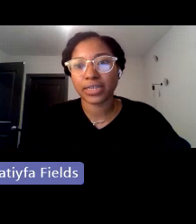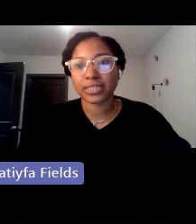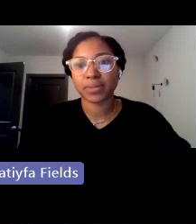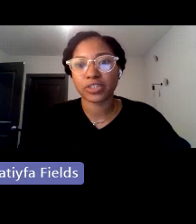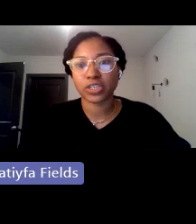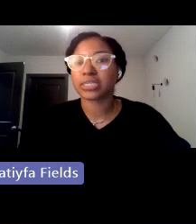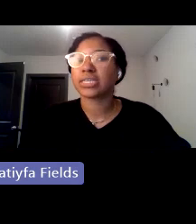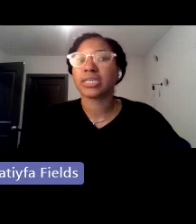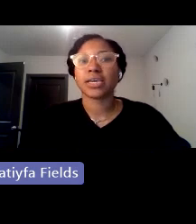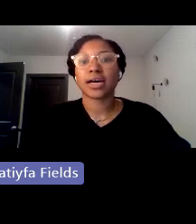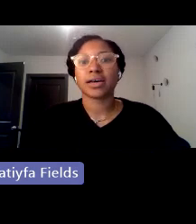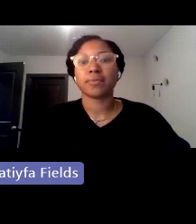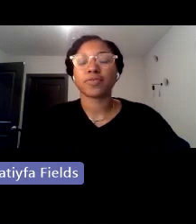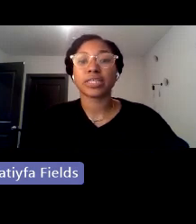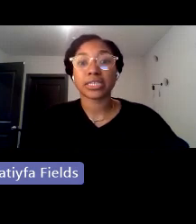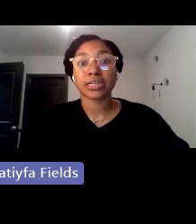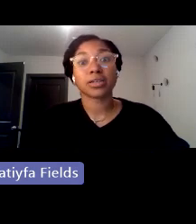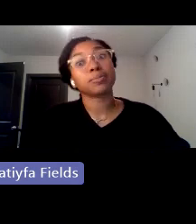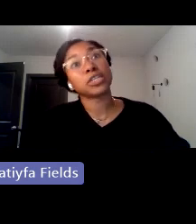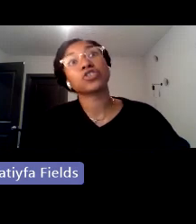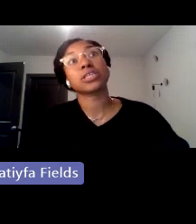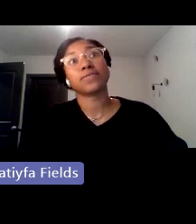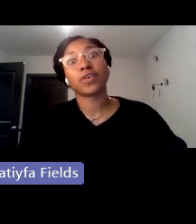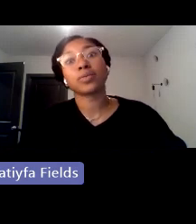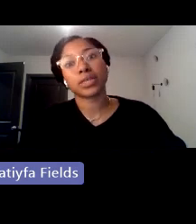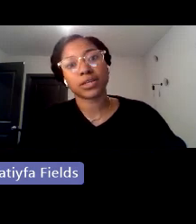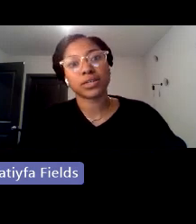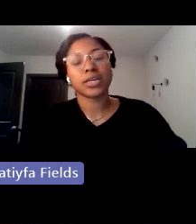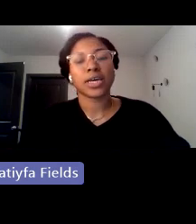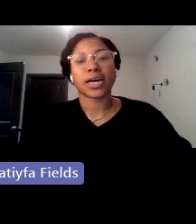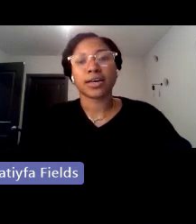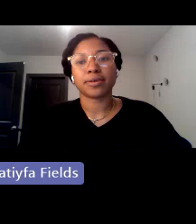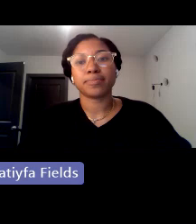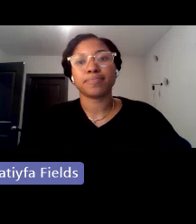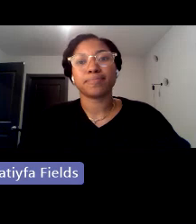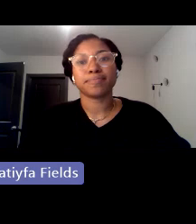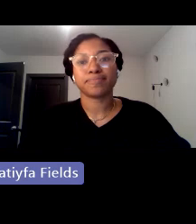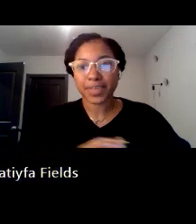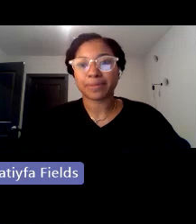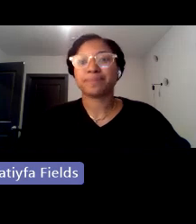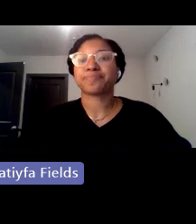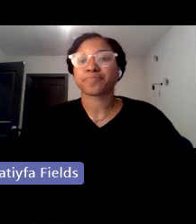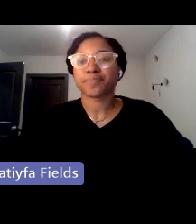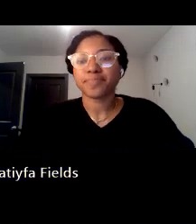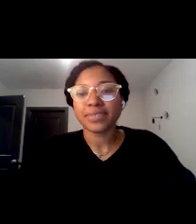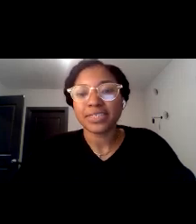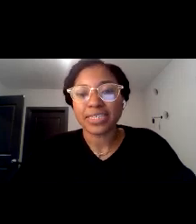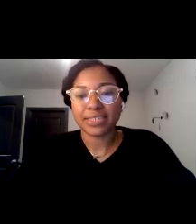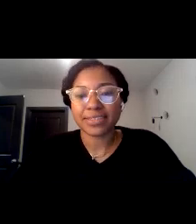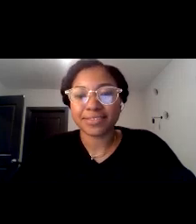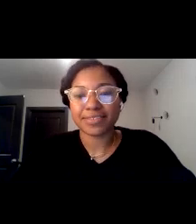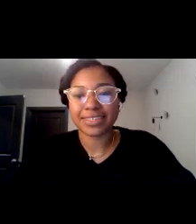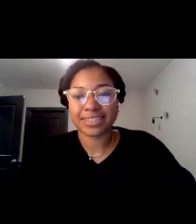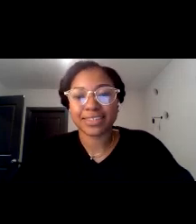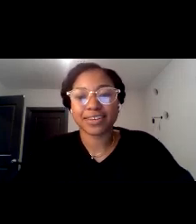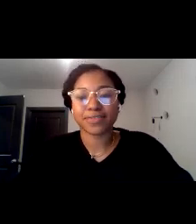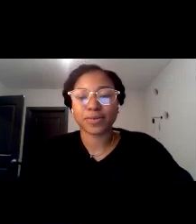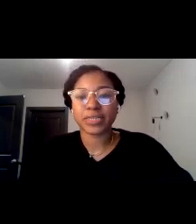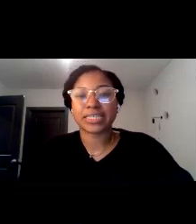of grant budget for this year, or potentially the following year. Yeah. Okay. Thank